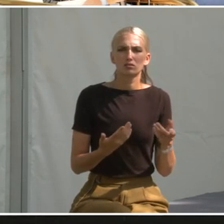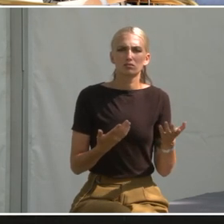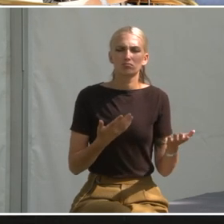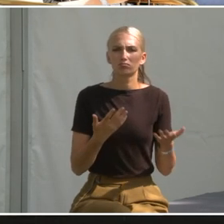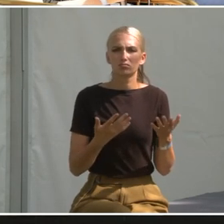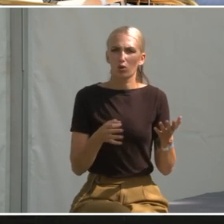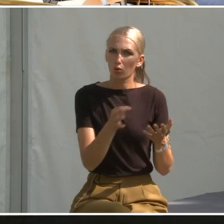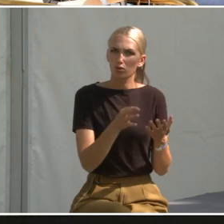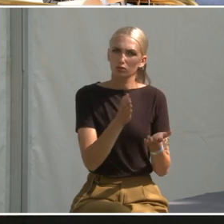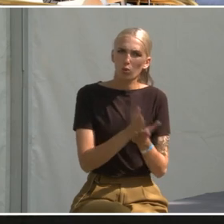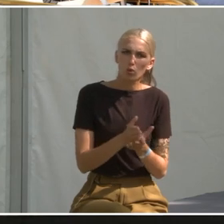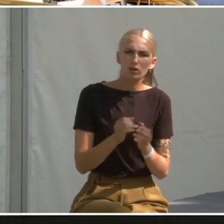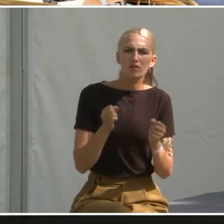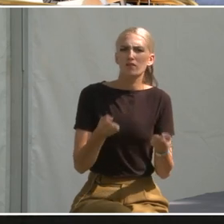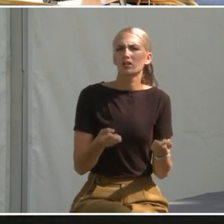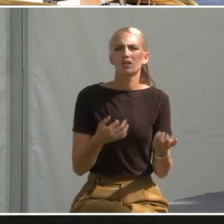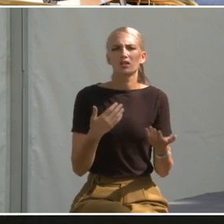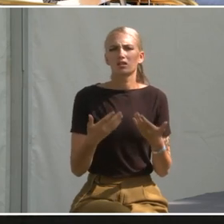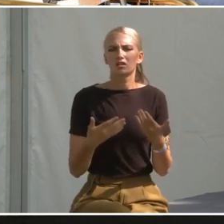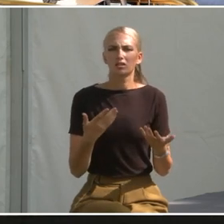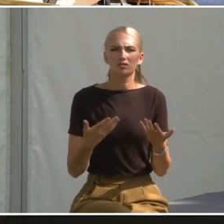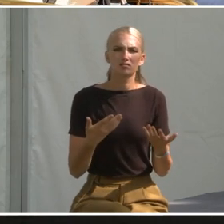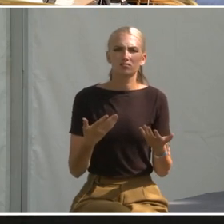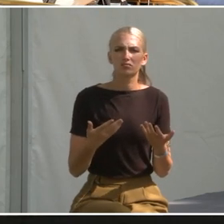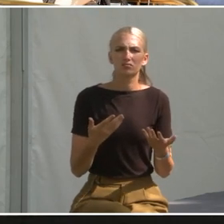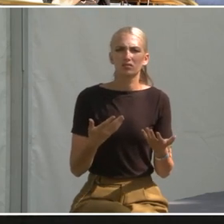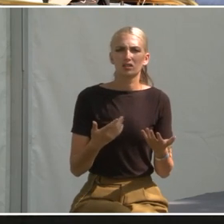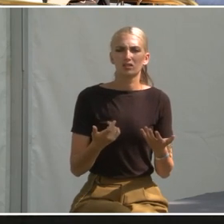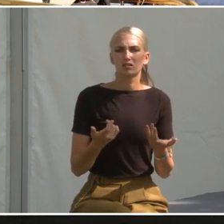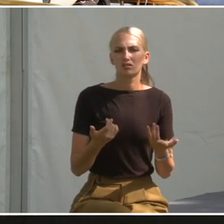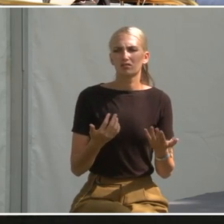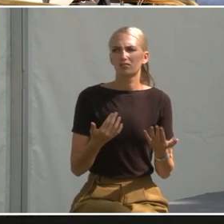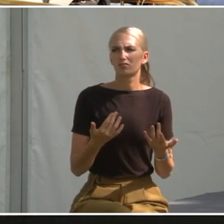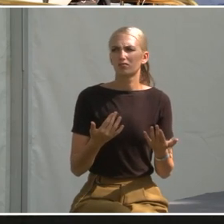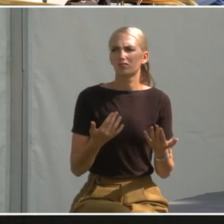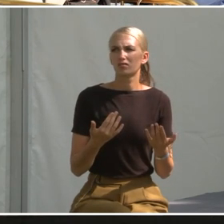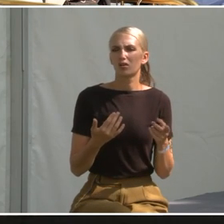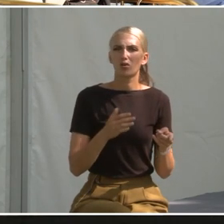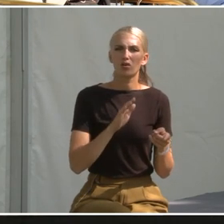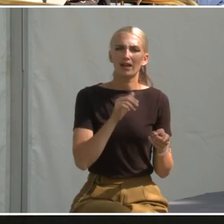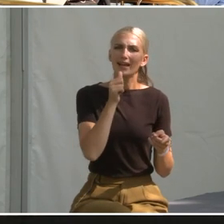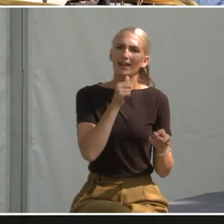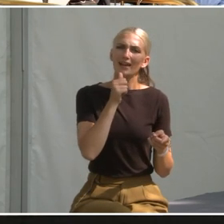marginalization and loneliness and also suicide. How is your